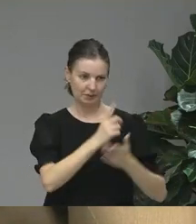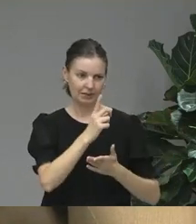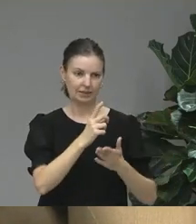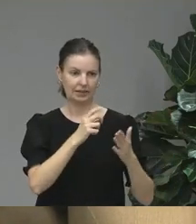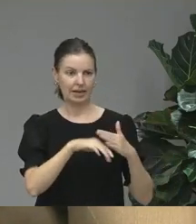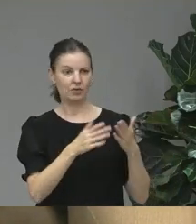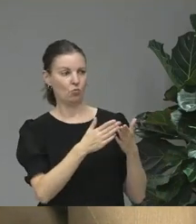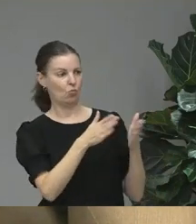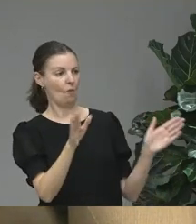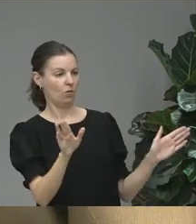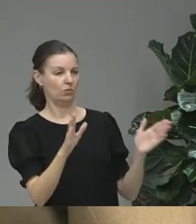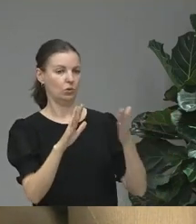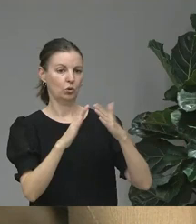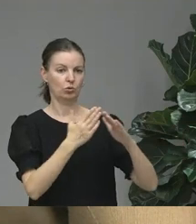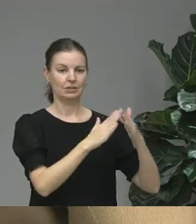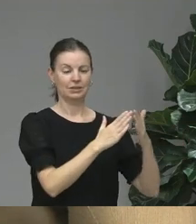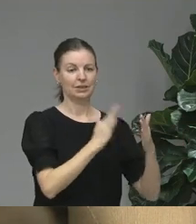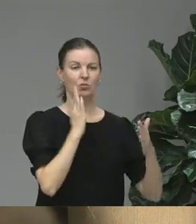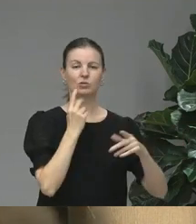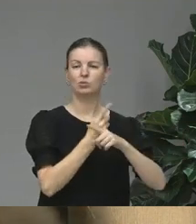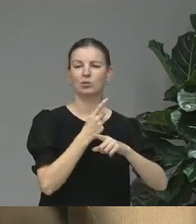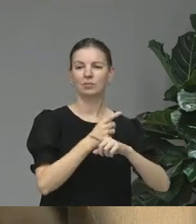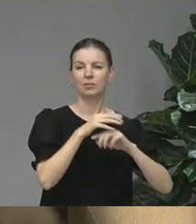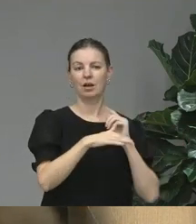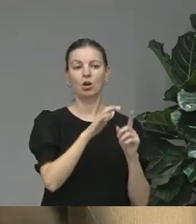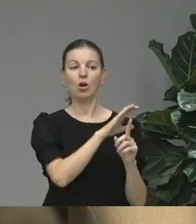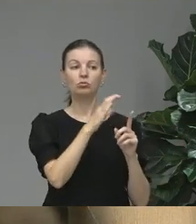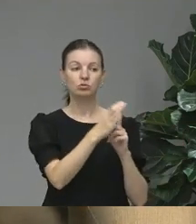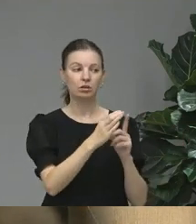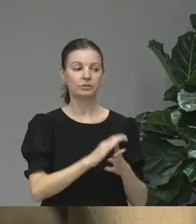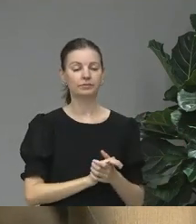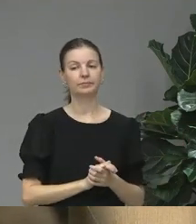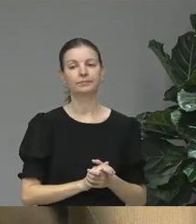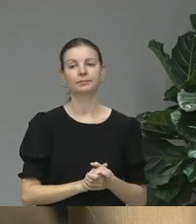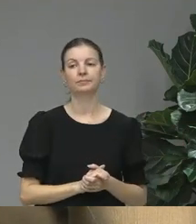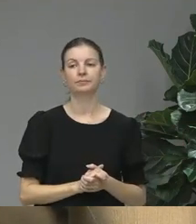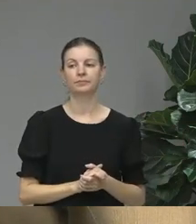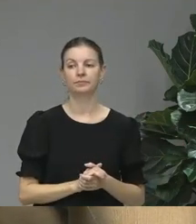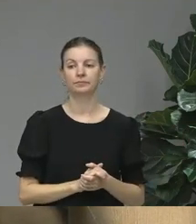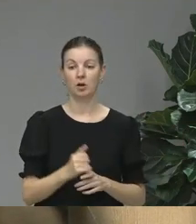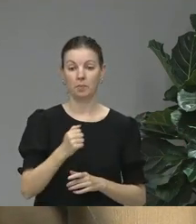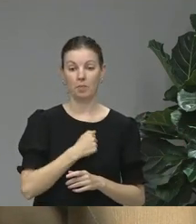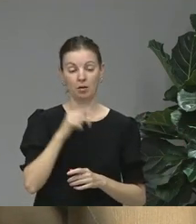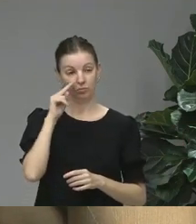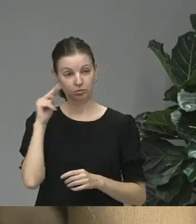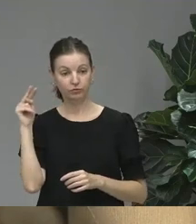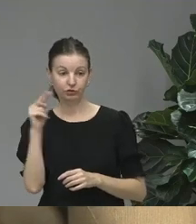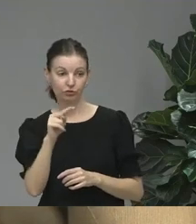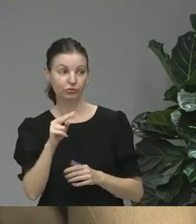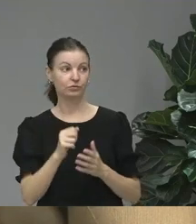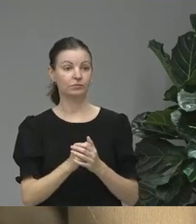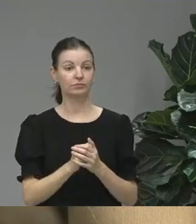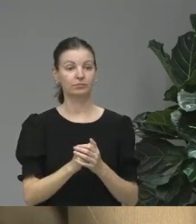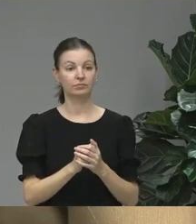in the wider community when you come to culture. But I guess from my point of view, the fact that there